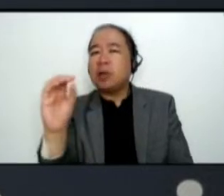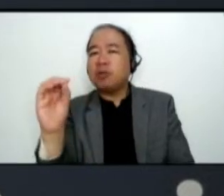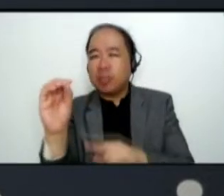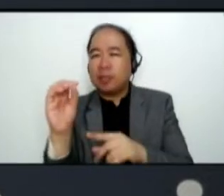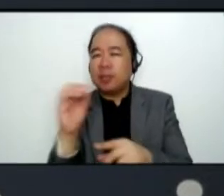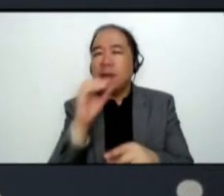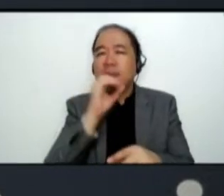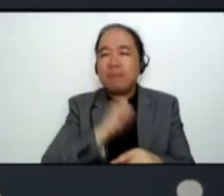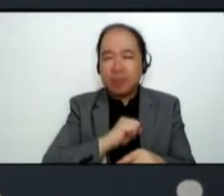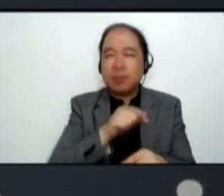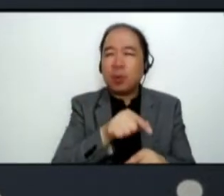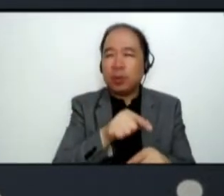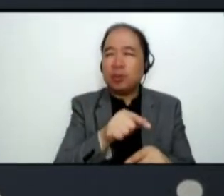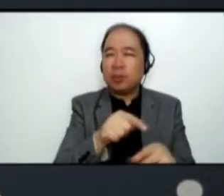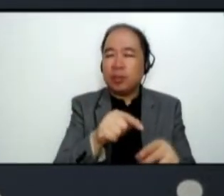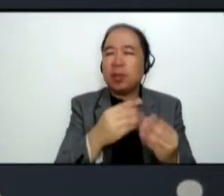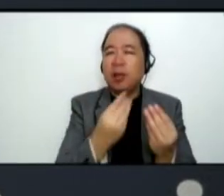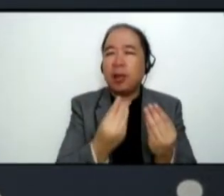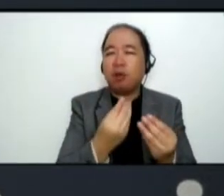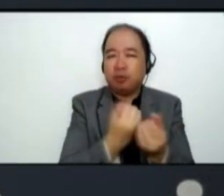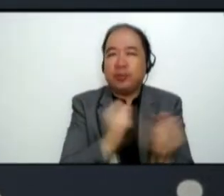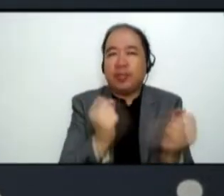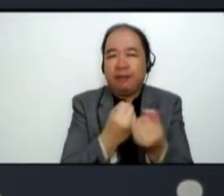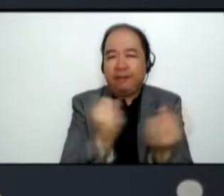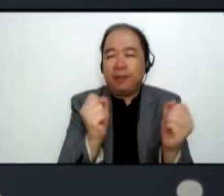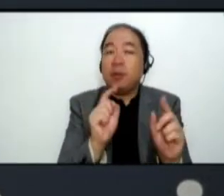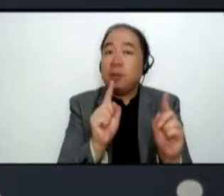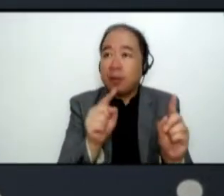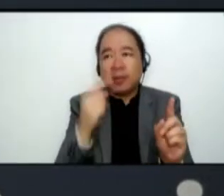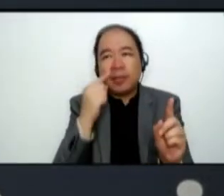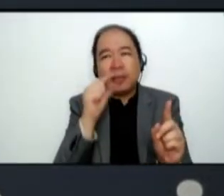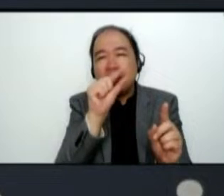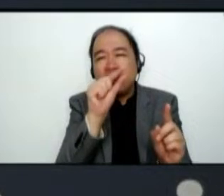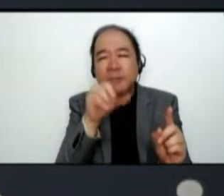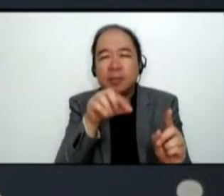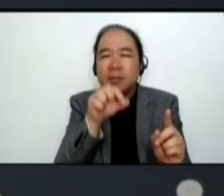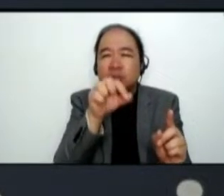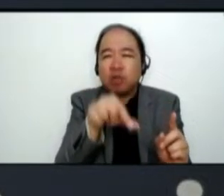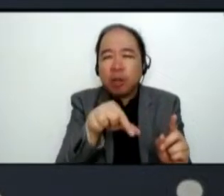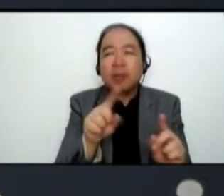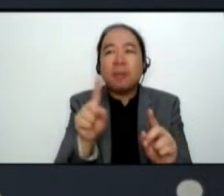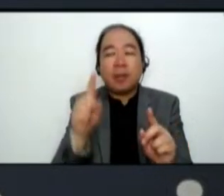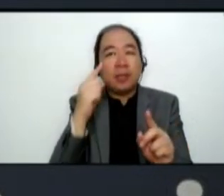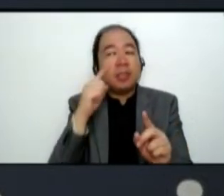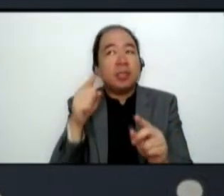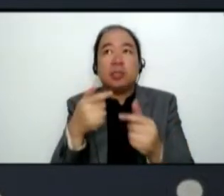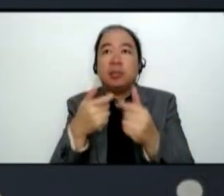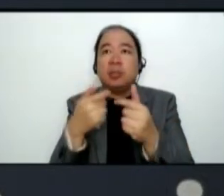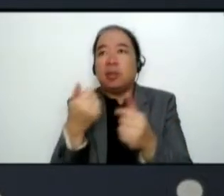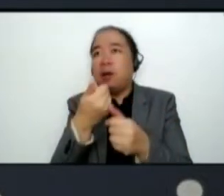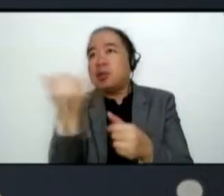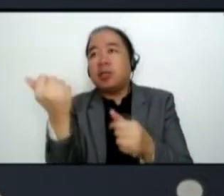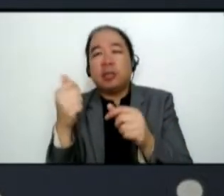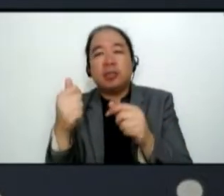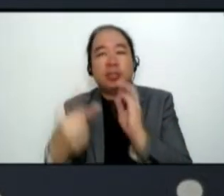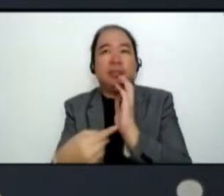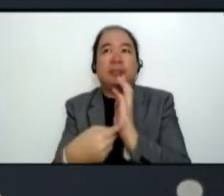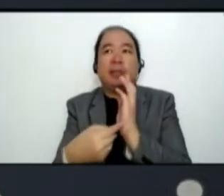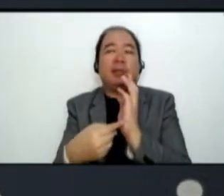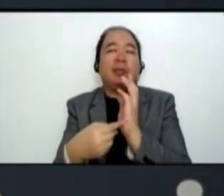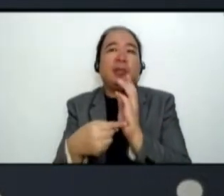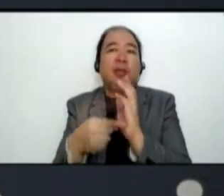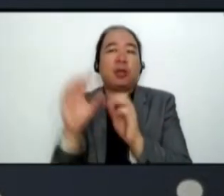tech giants like the Google, Microsoft, Amazon have an obligation and role to think about access for all